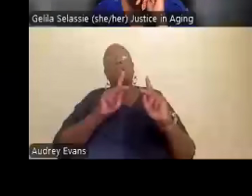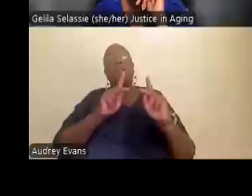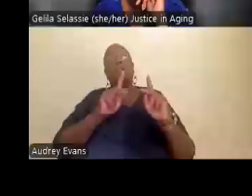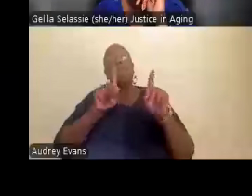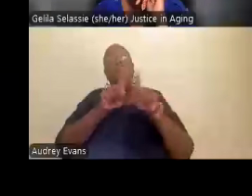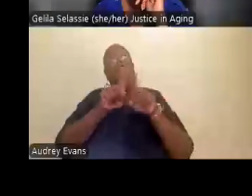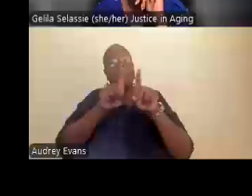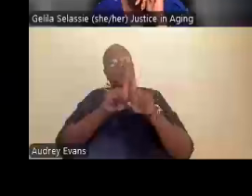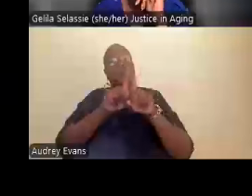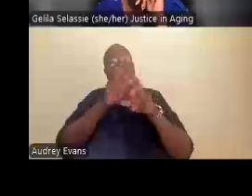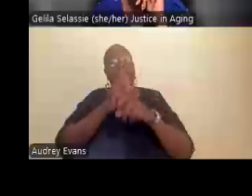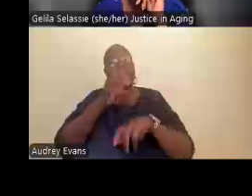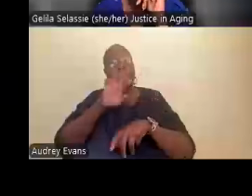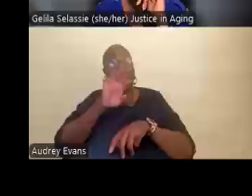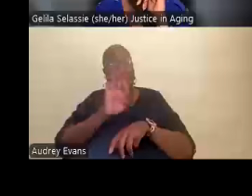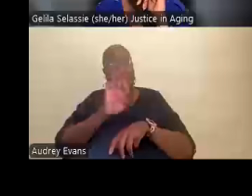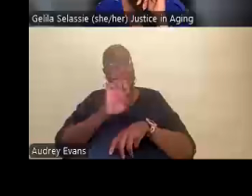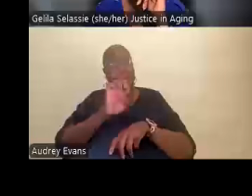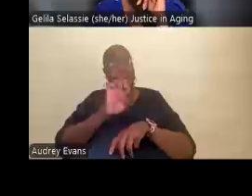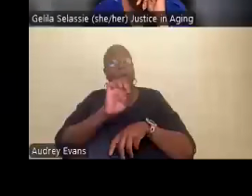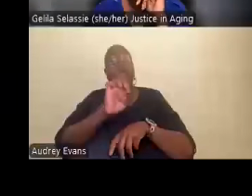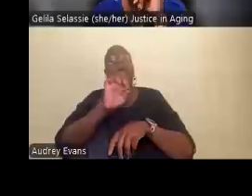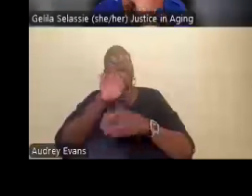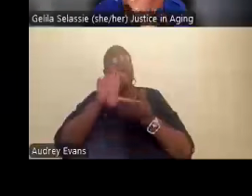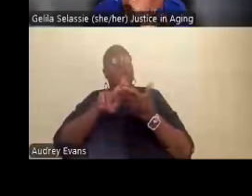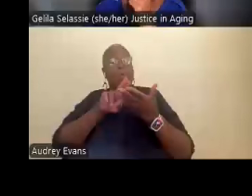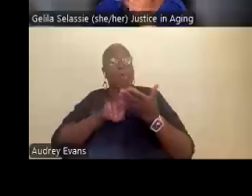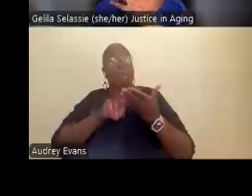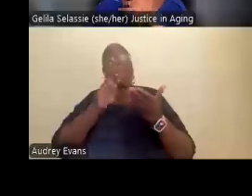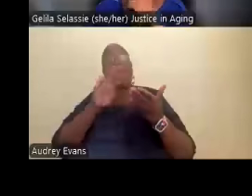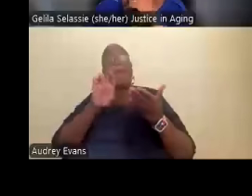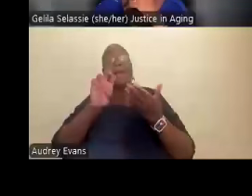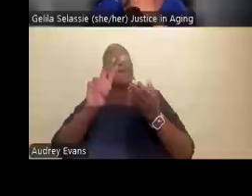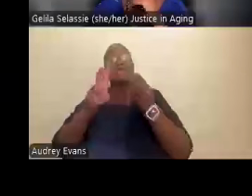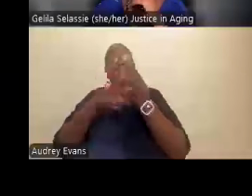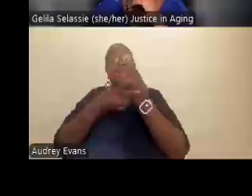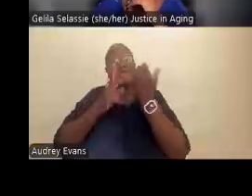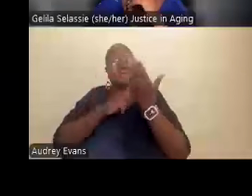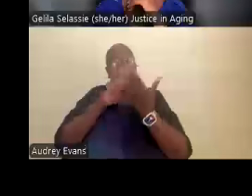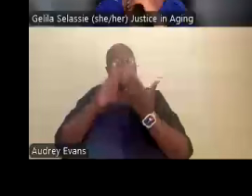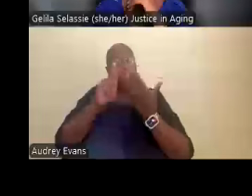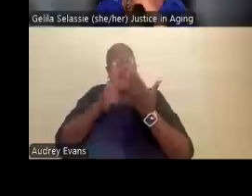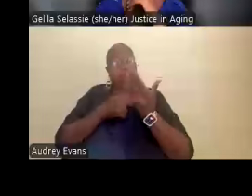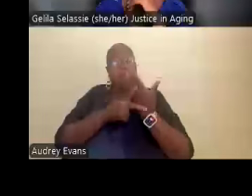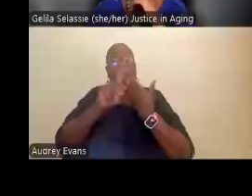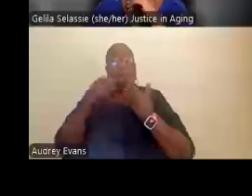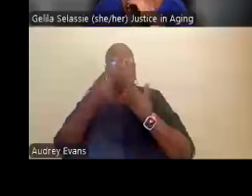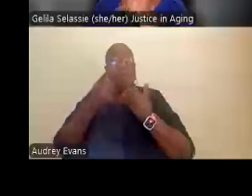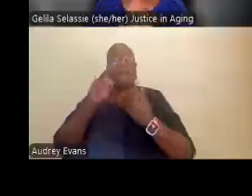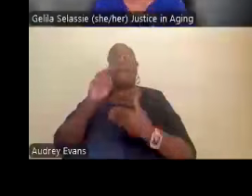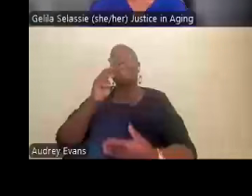also enrolled in Medicare, and then they are enrolled in a Medicare savings program only. Medicare